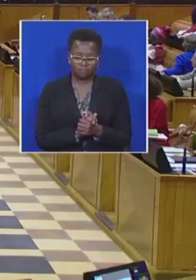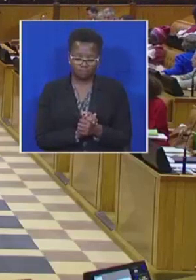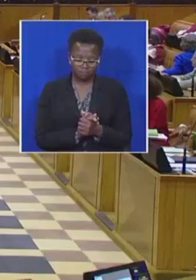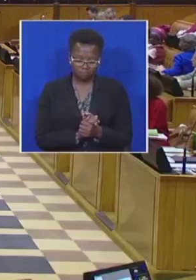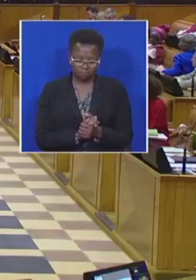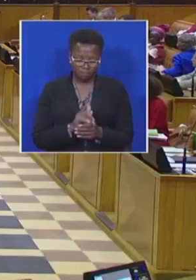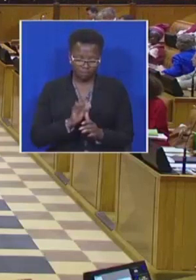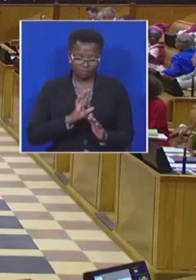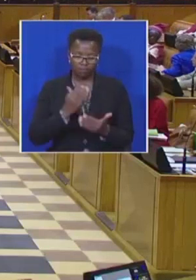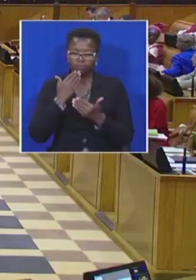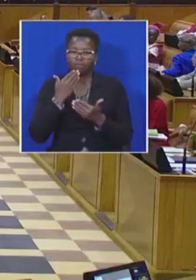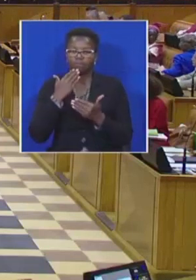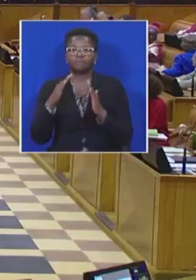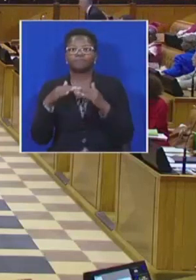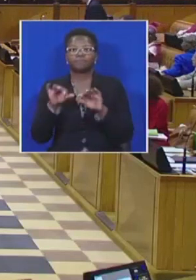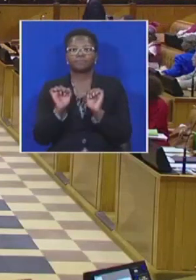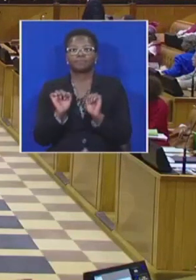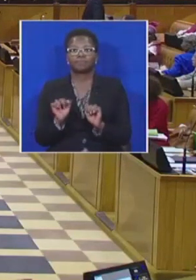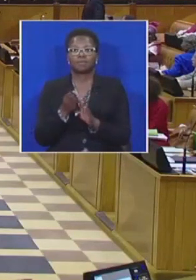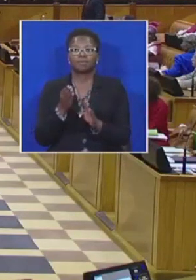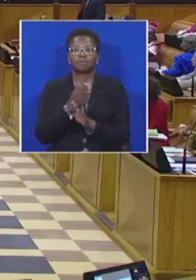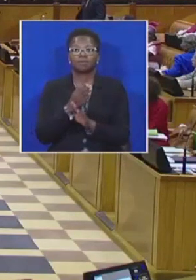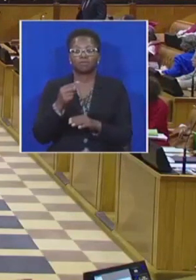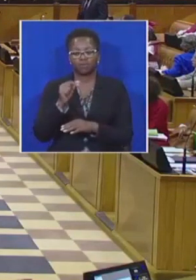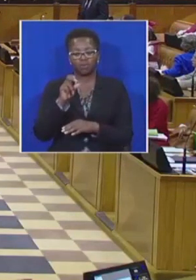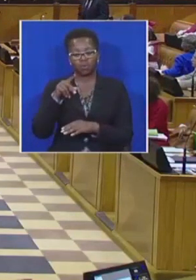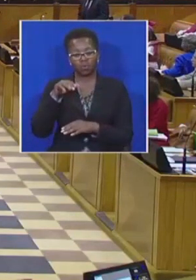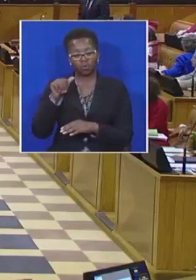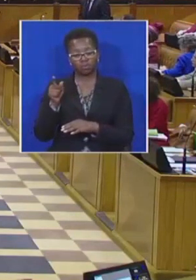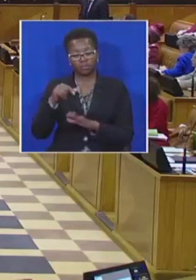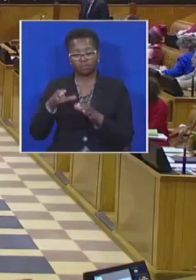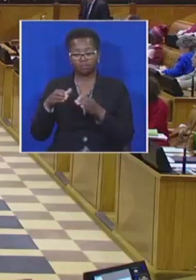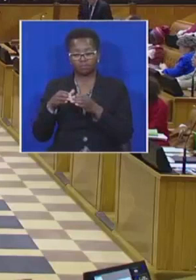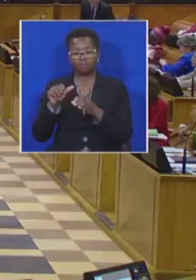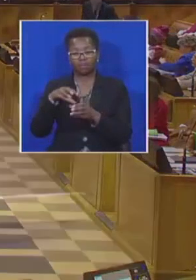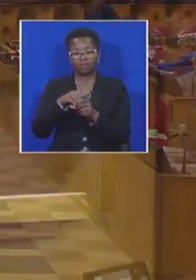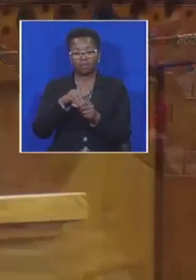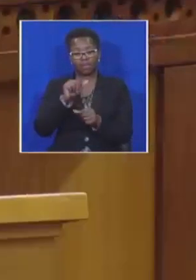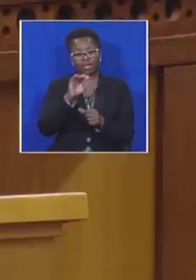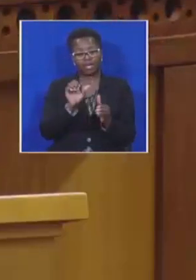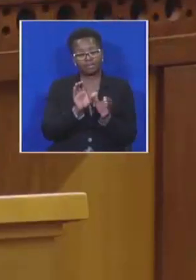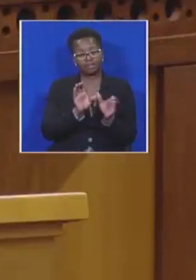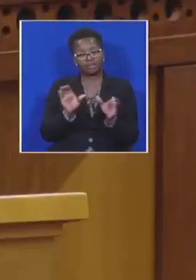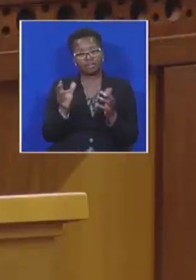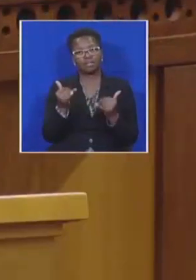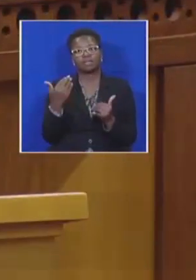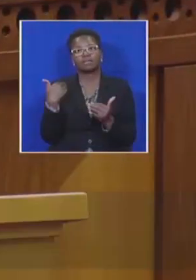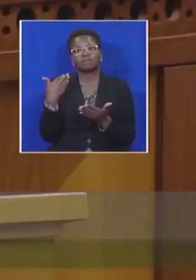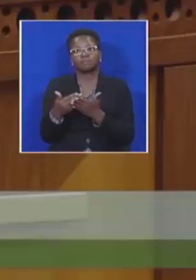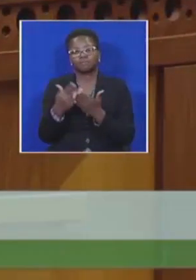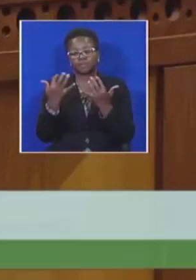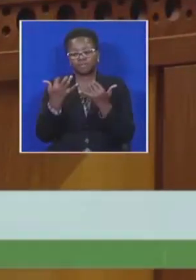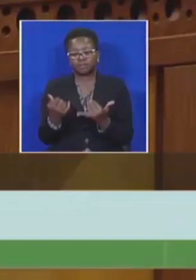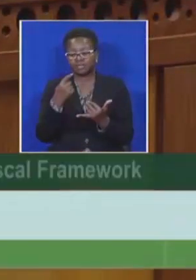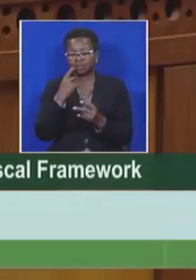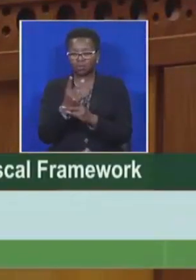Thank you, House Chair. Before the Gupta-led mafia faction of the ANC, the biggest threat to the national fiscus was contingent liabilities